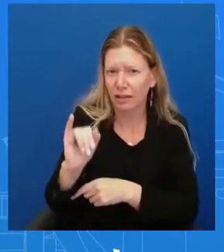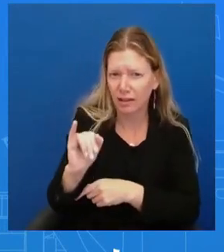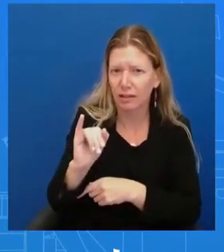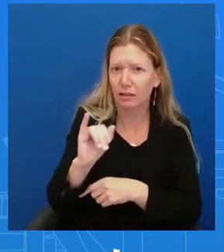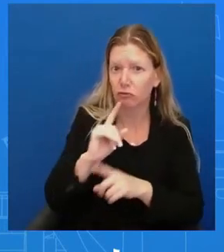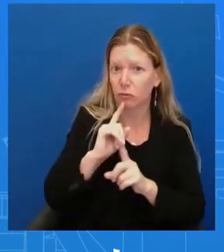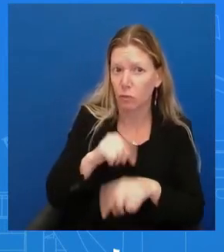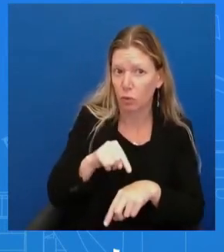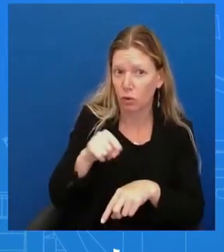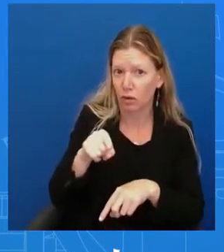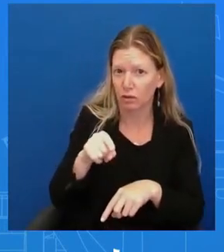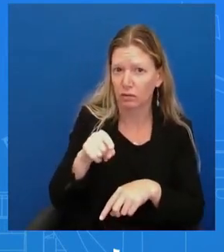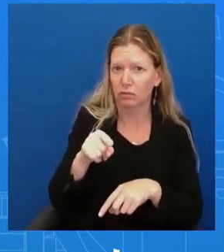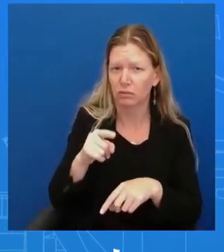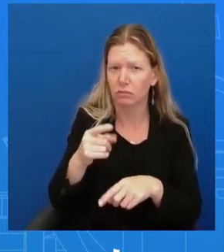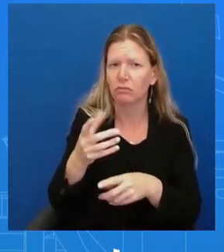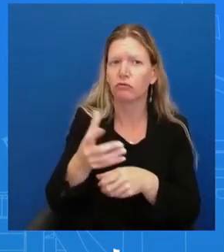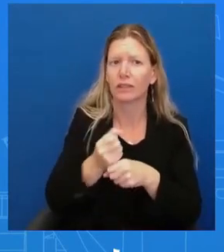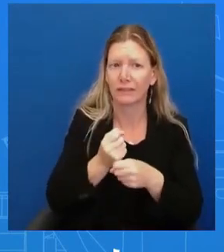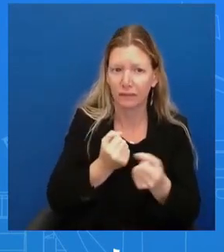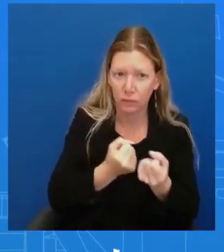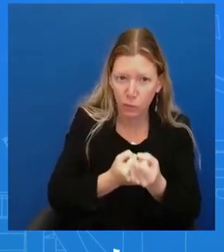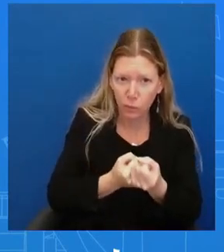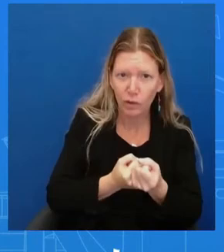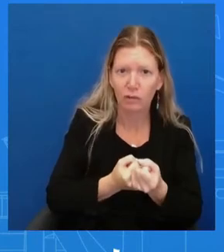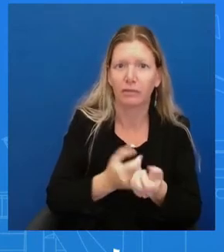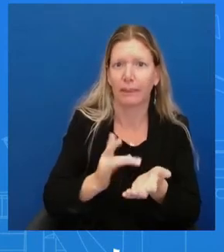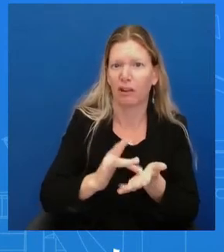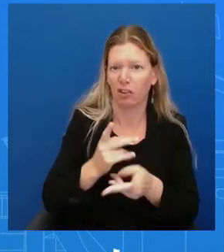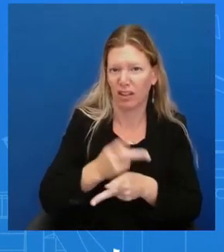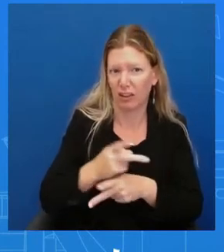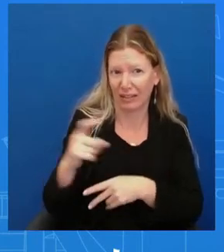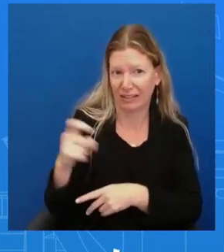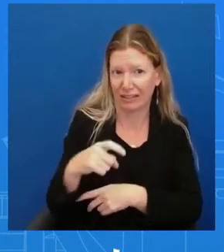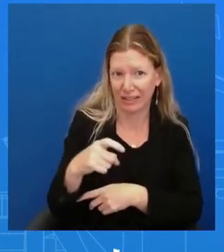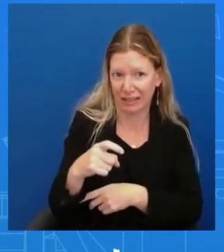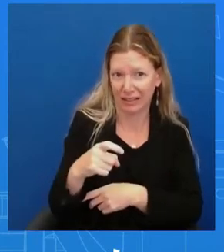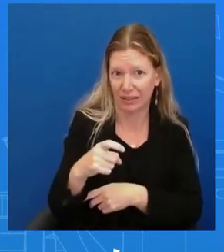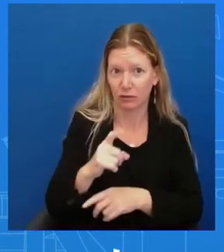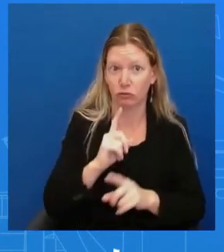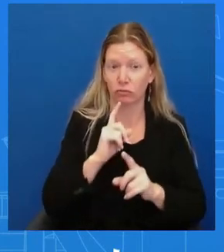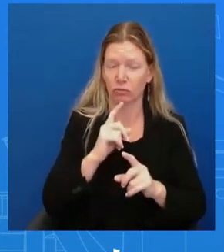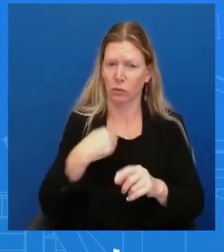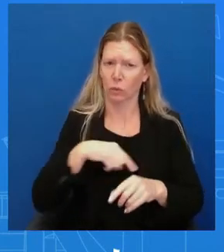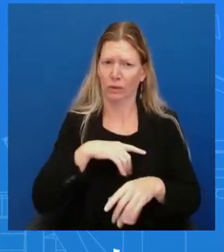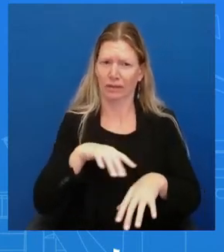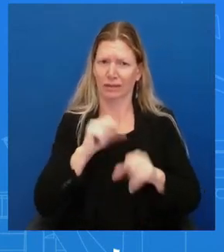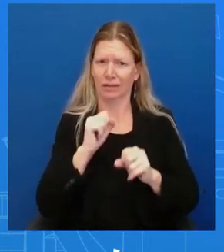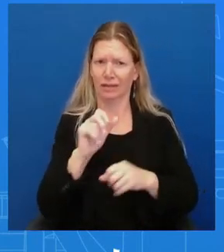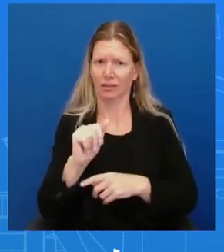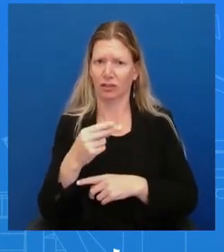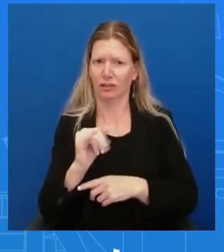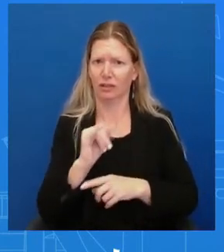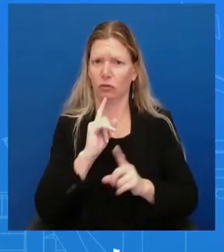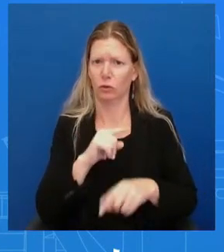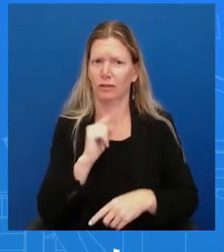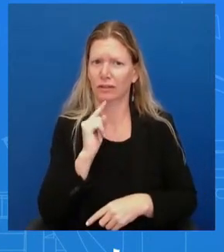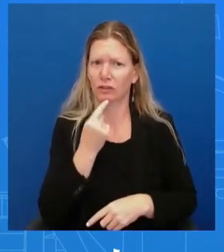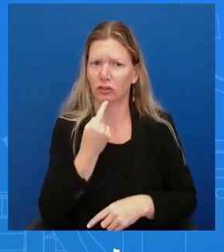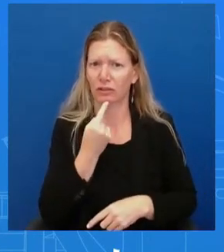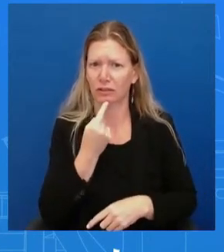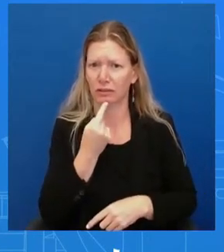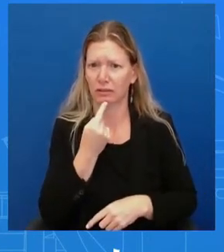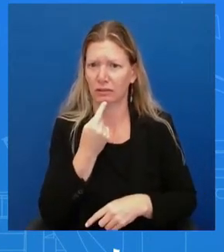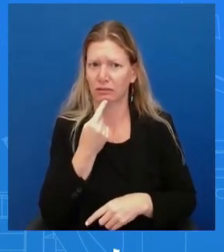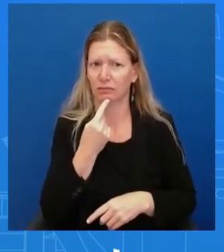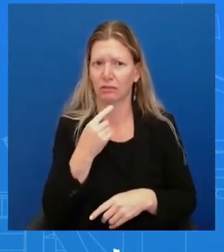and to take reports of AHIs seriously and threat to personnel with respect and compassion. So we have